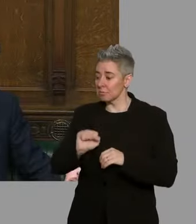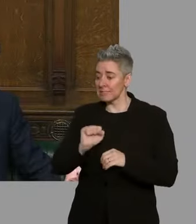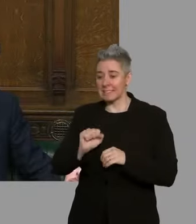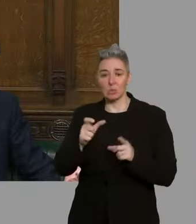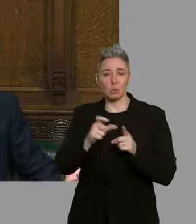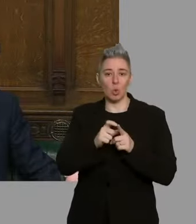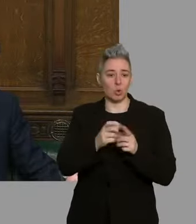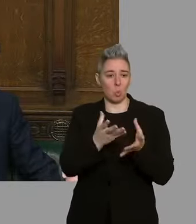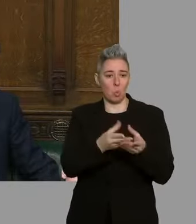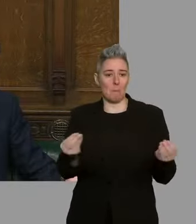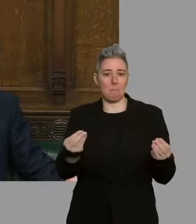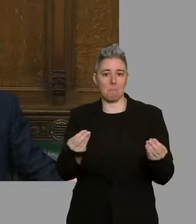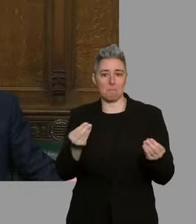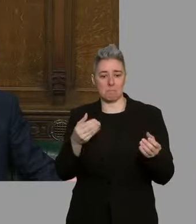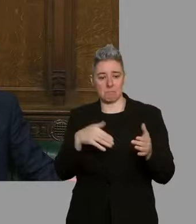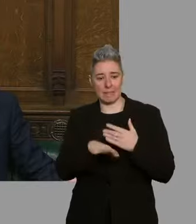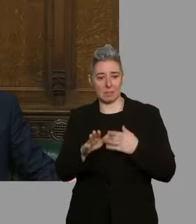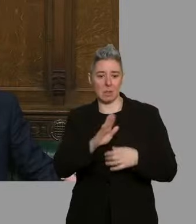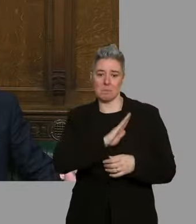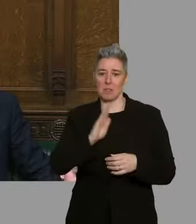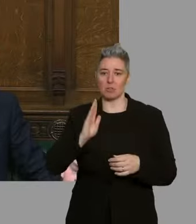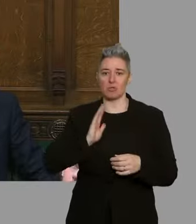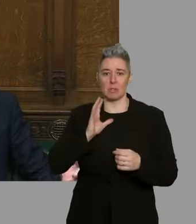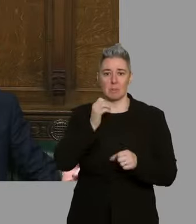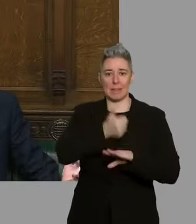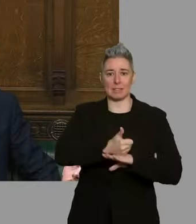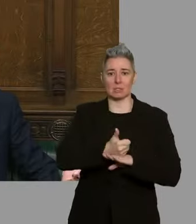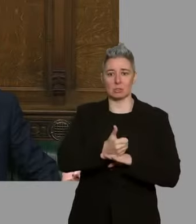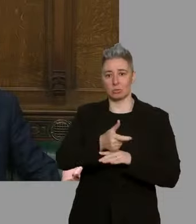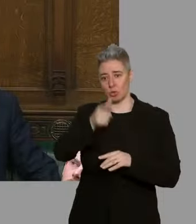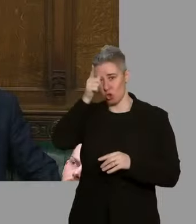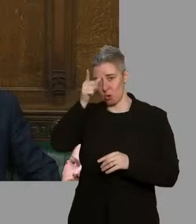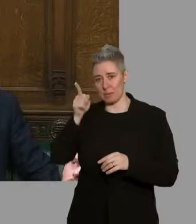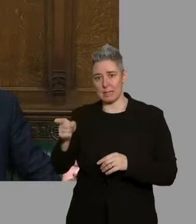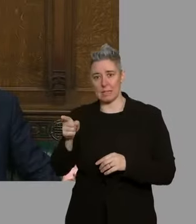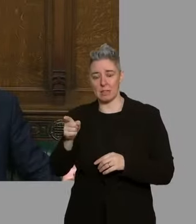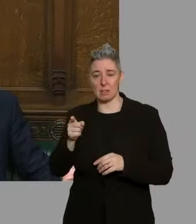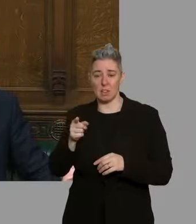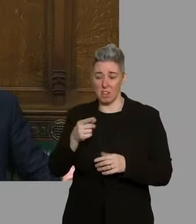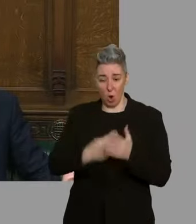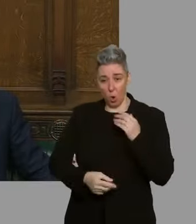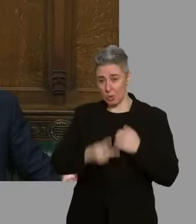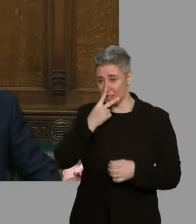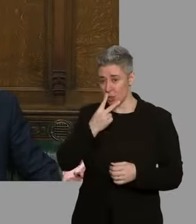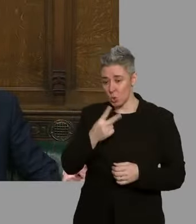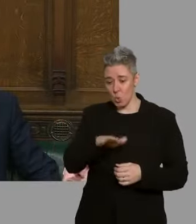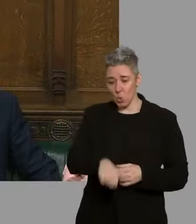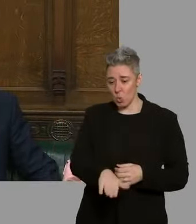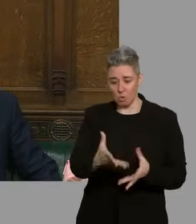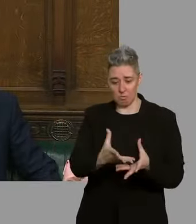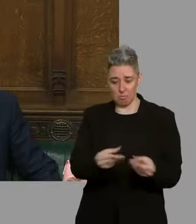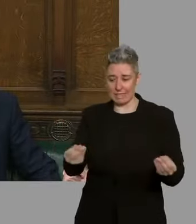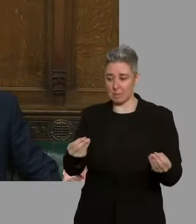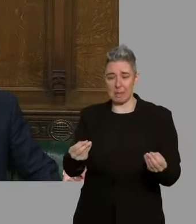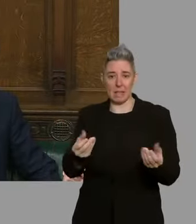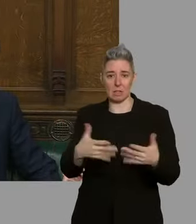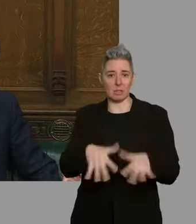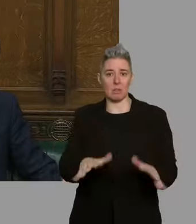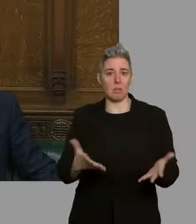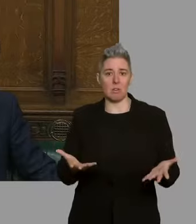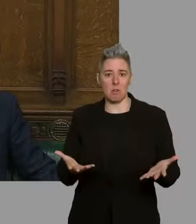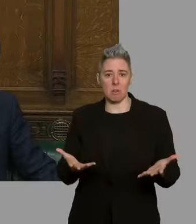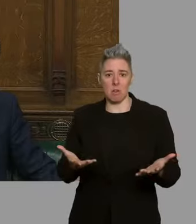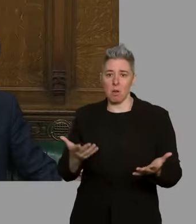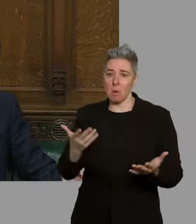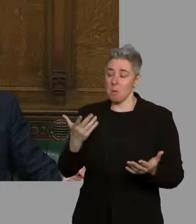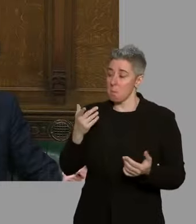years old. The Royal Military Police, the MOD and successive governments have failed to get answers that he deserves, throwing up